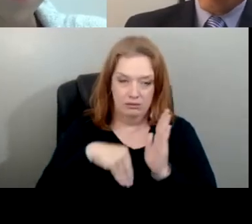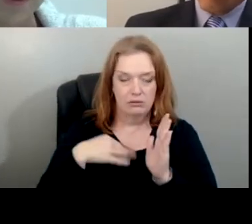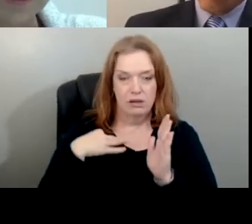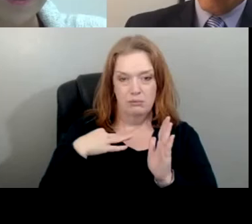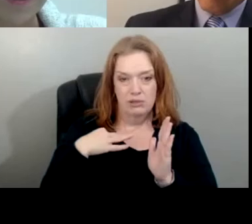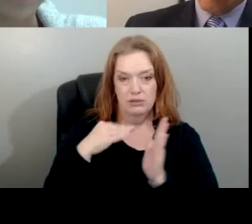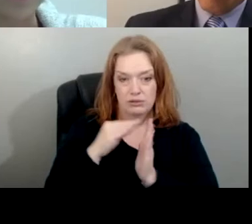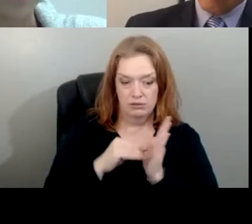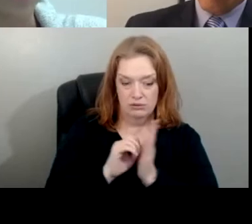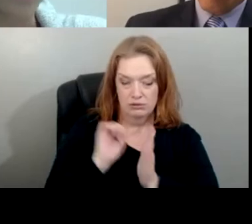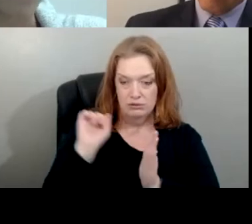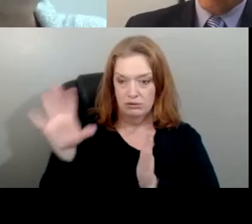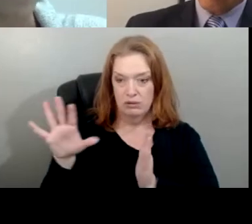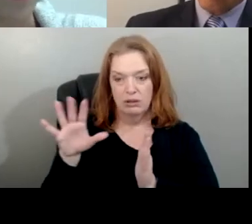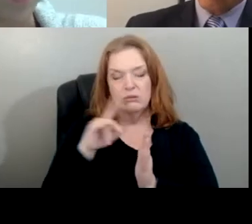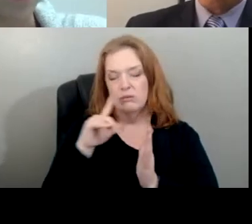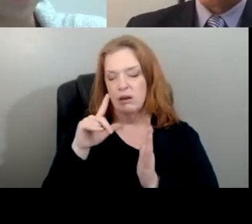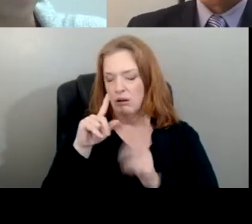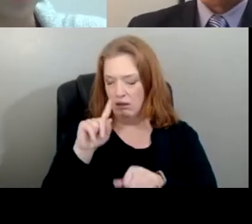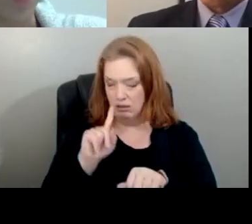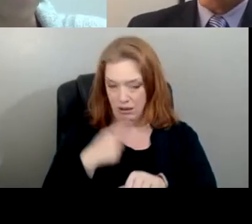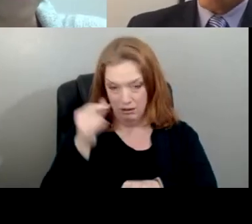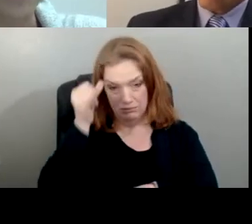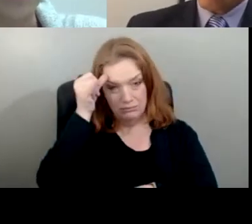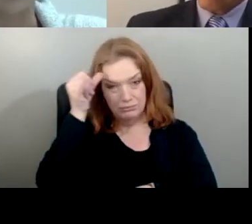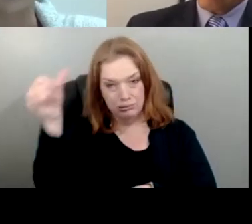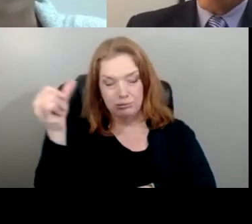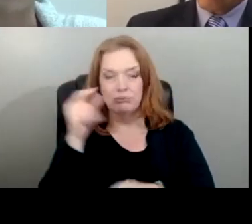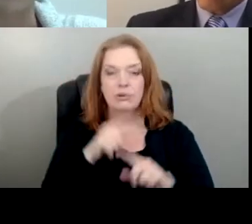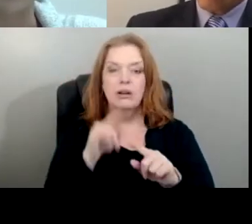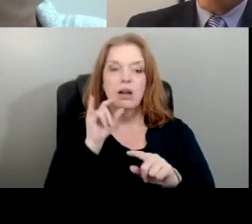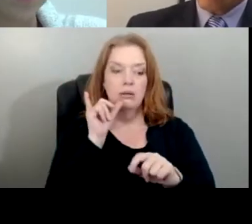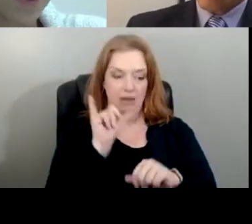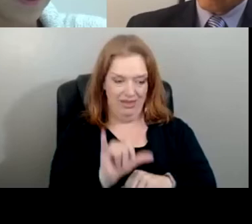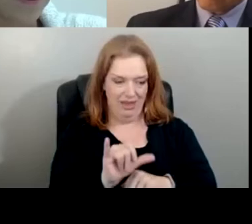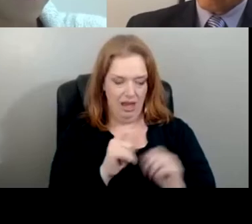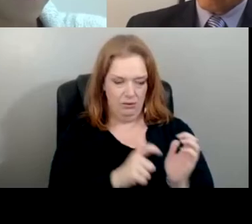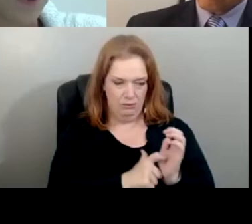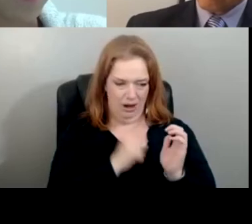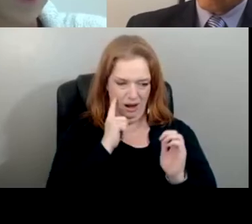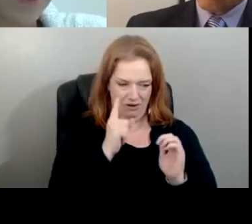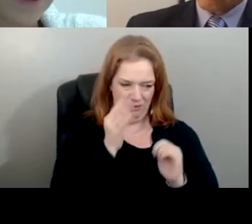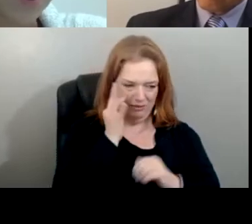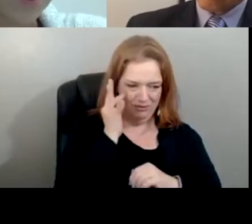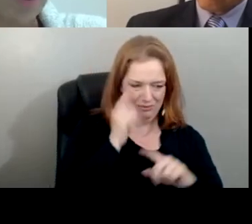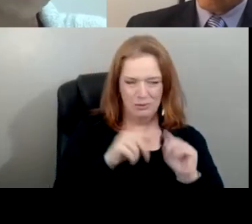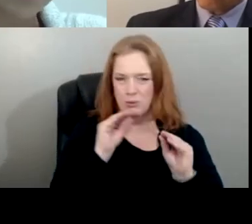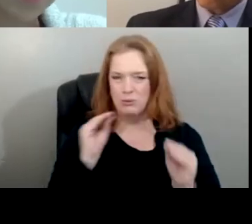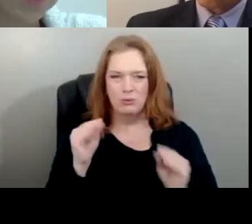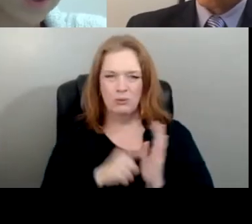But this standard that is currently above and beyond a requirement for state commissioned officers. Recognizing